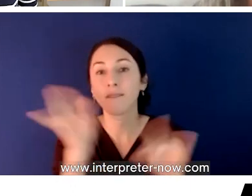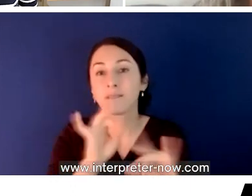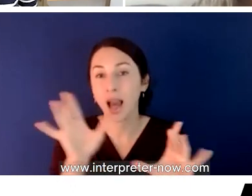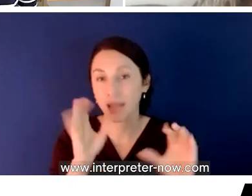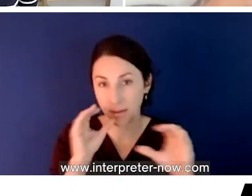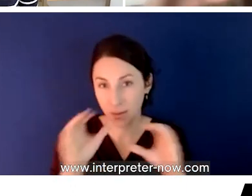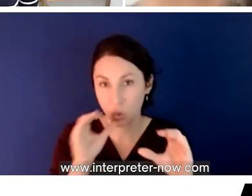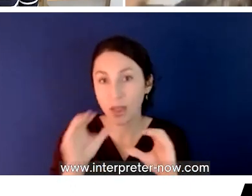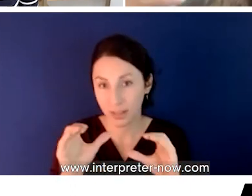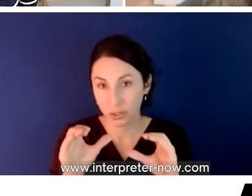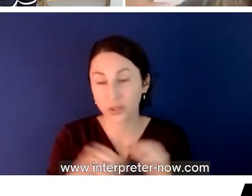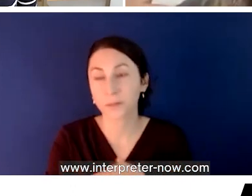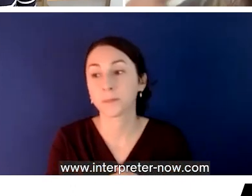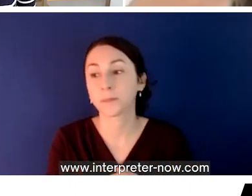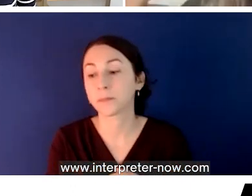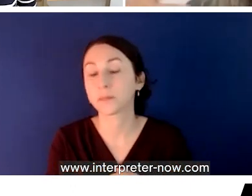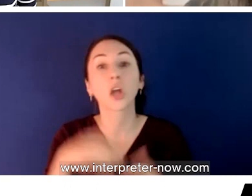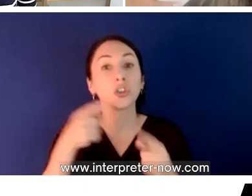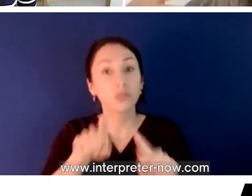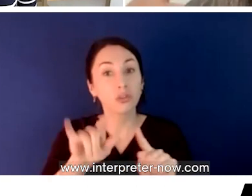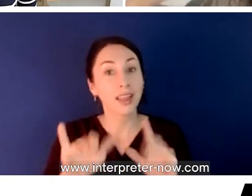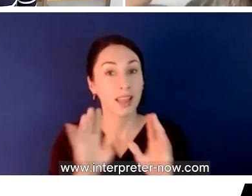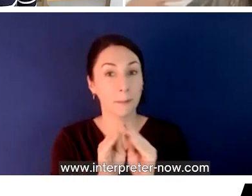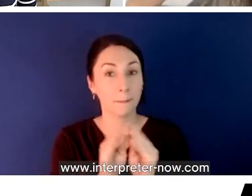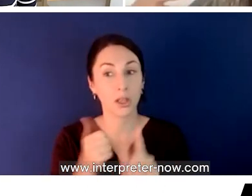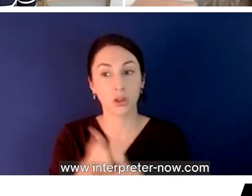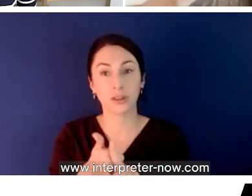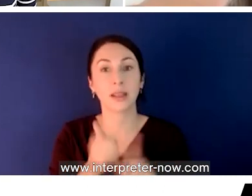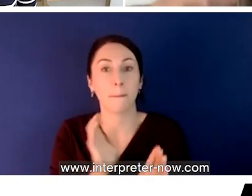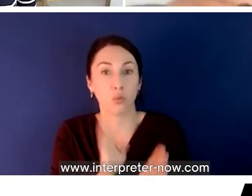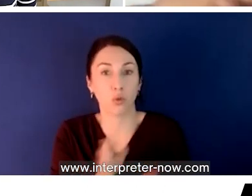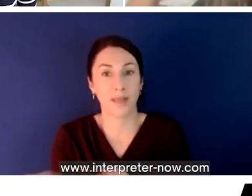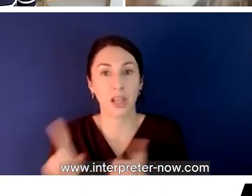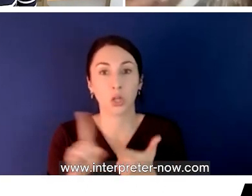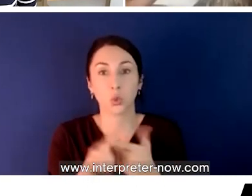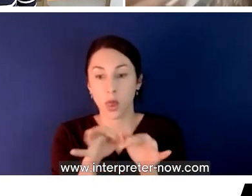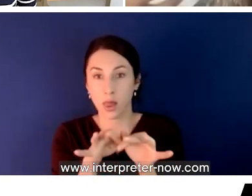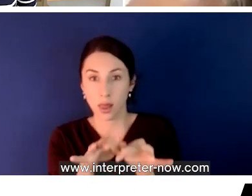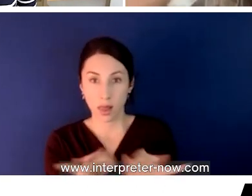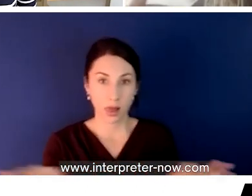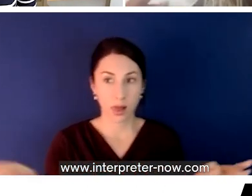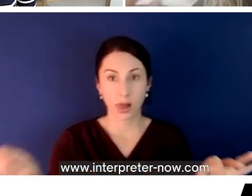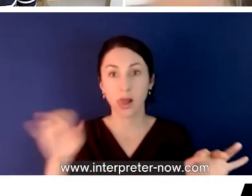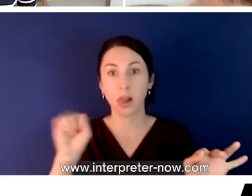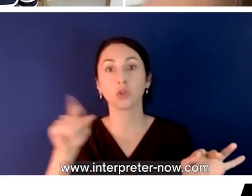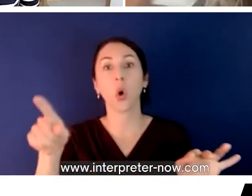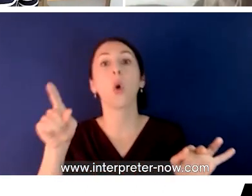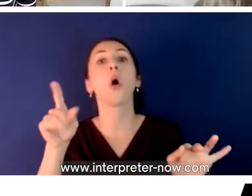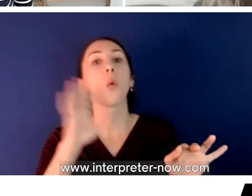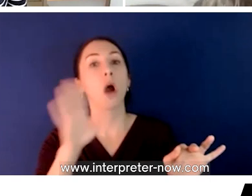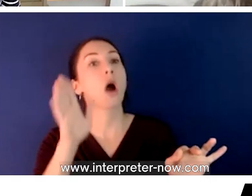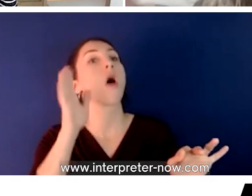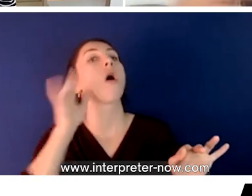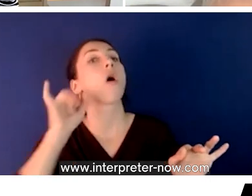Communications, right? So that in the meeting, she could really be prepared to say things in a way that the other person might receive it, right? Not put them